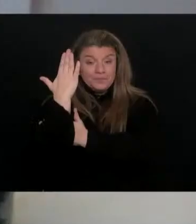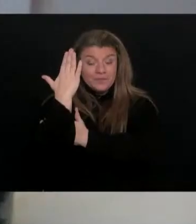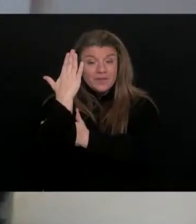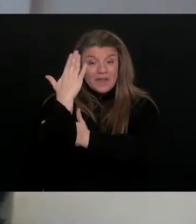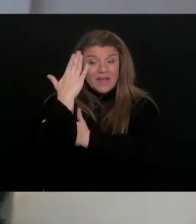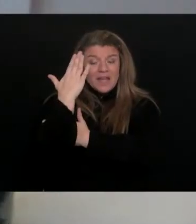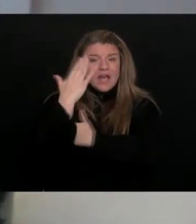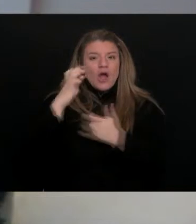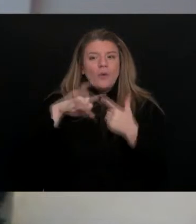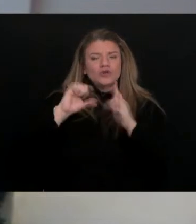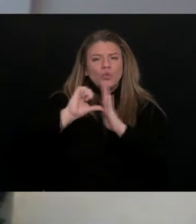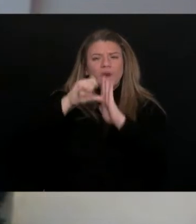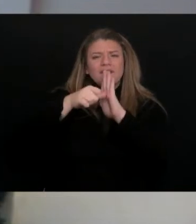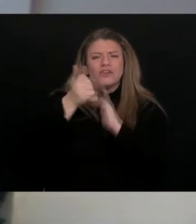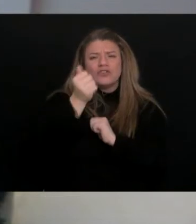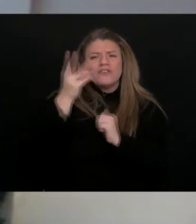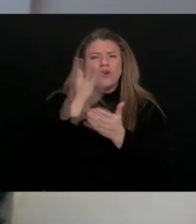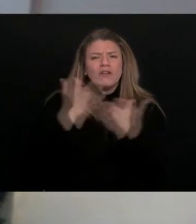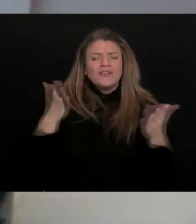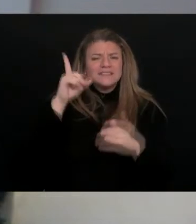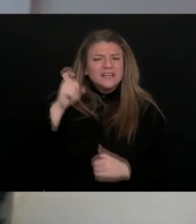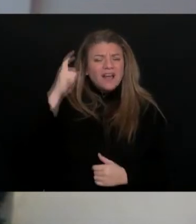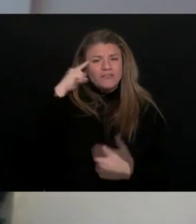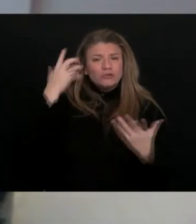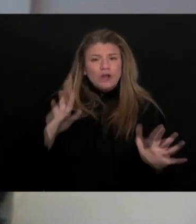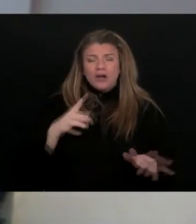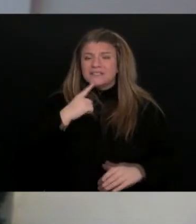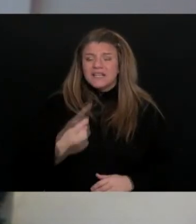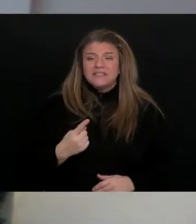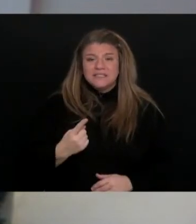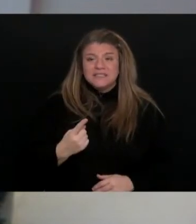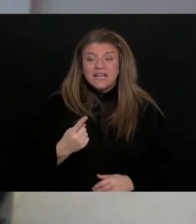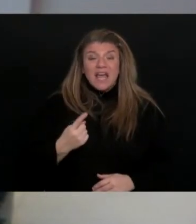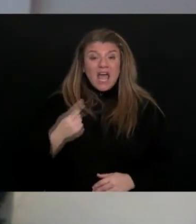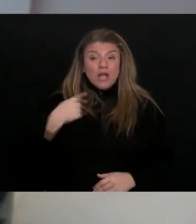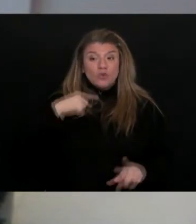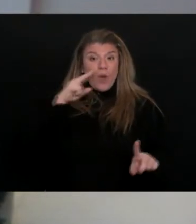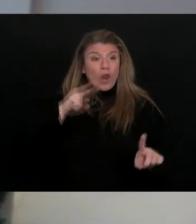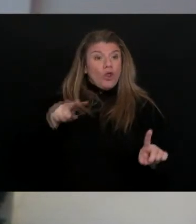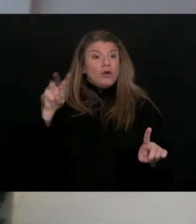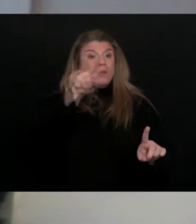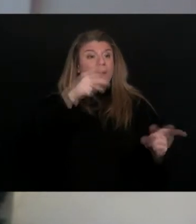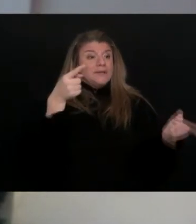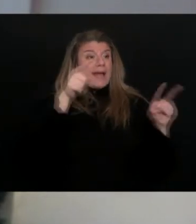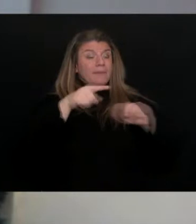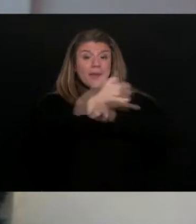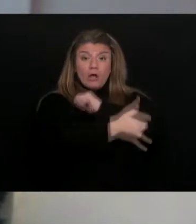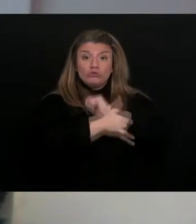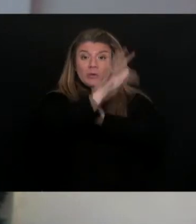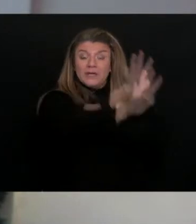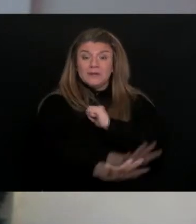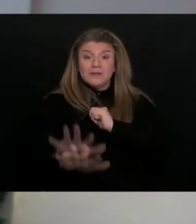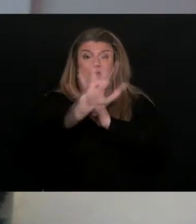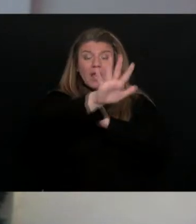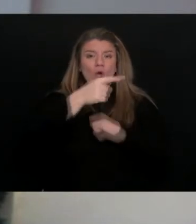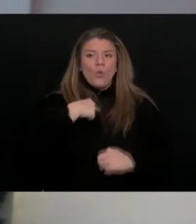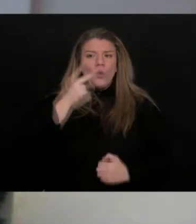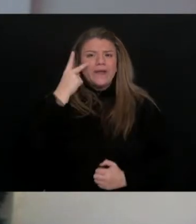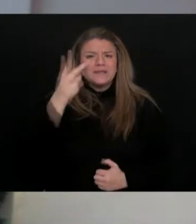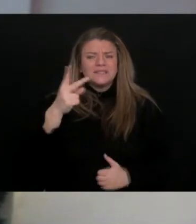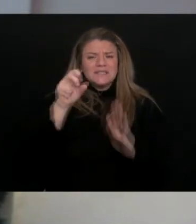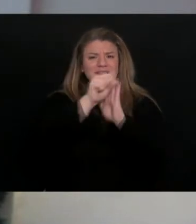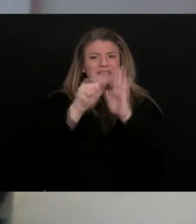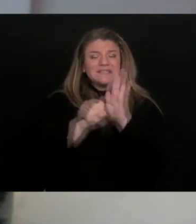To reinforce a few things that the governor has said, as we look around the country, we can see that states that